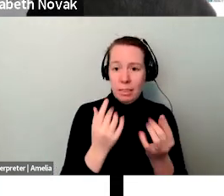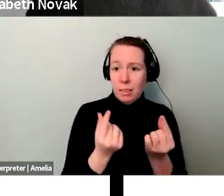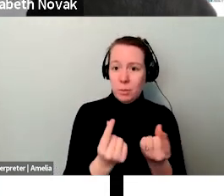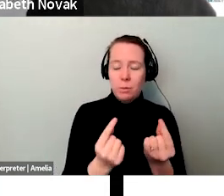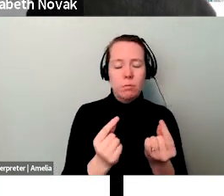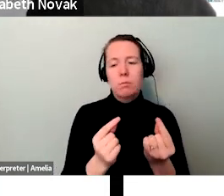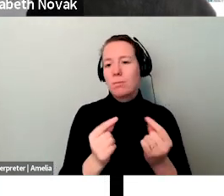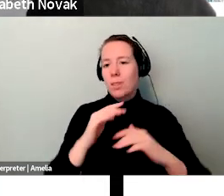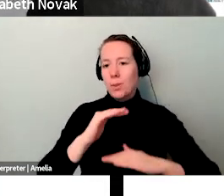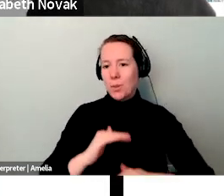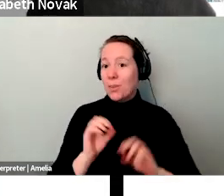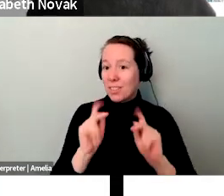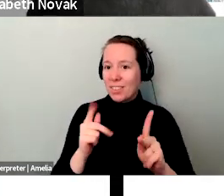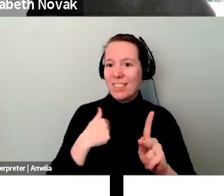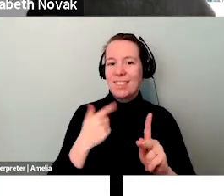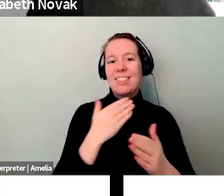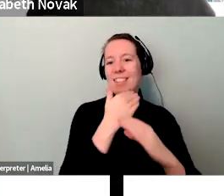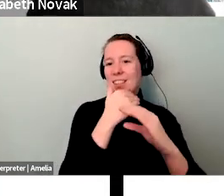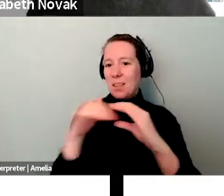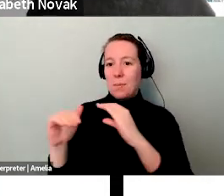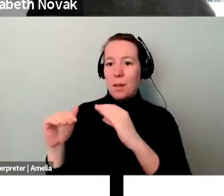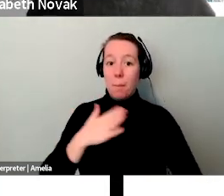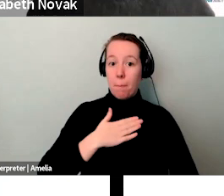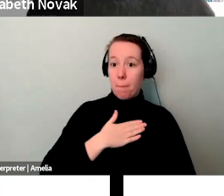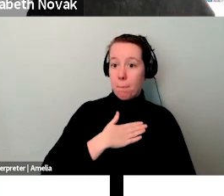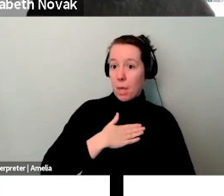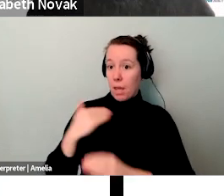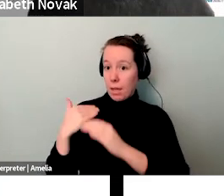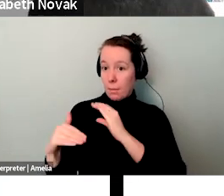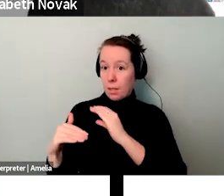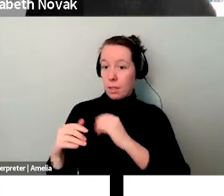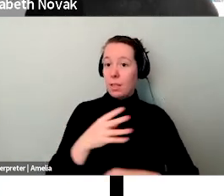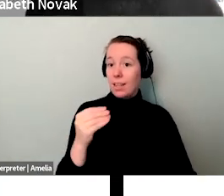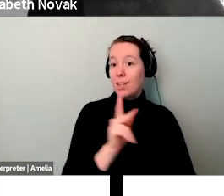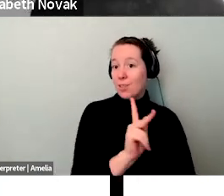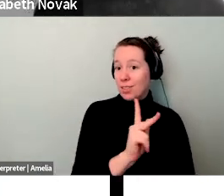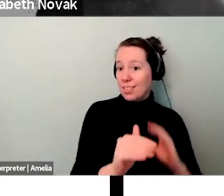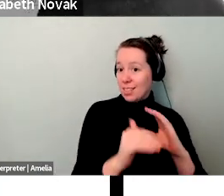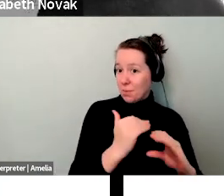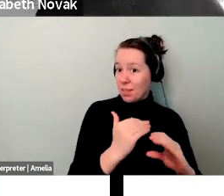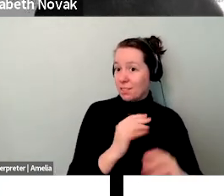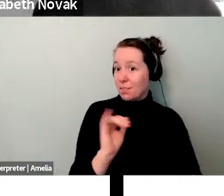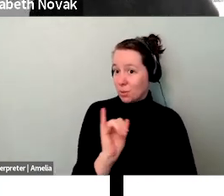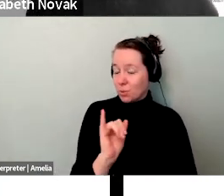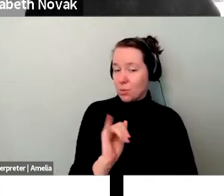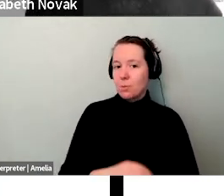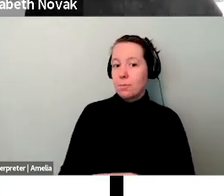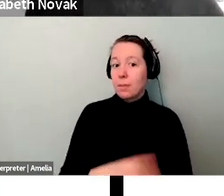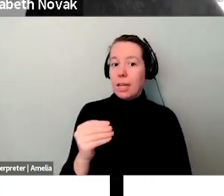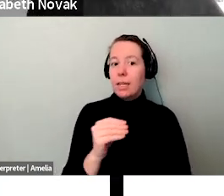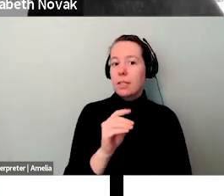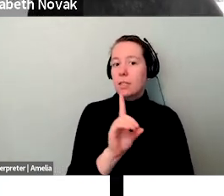in Kristen's email. I will also put in for the email for you the Durham Recovery